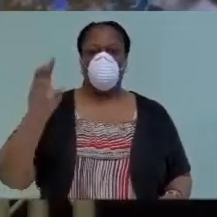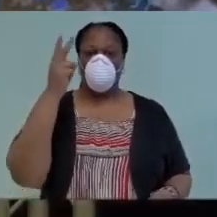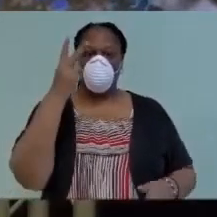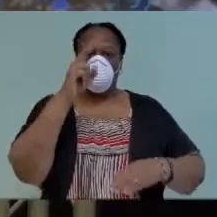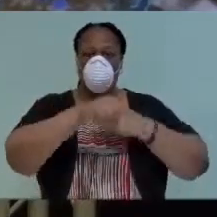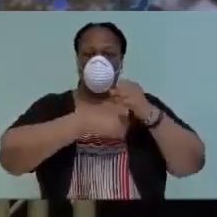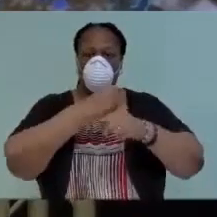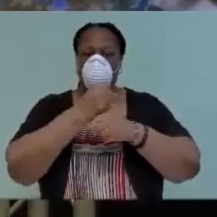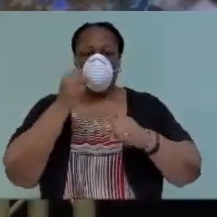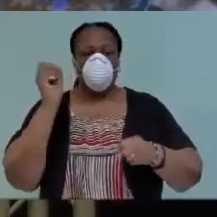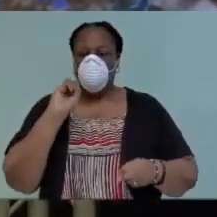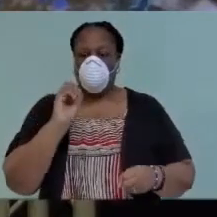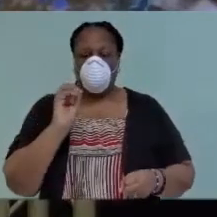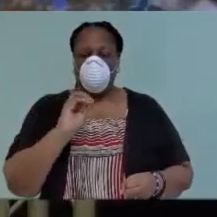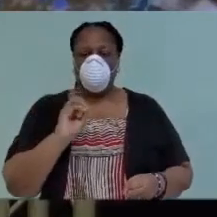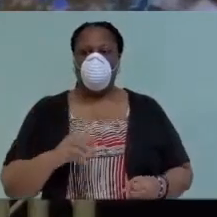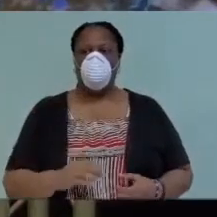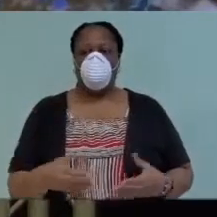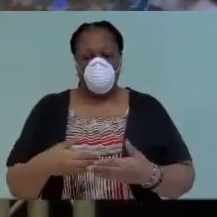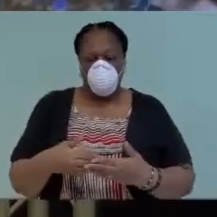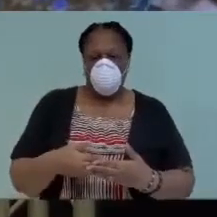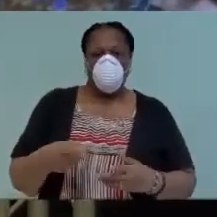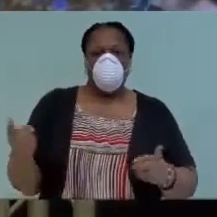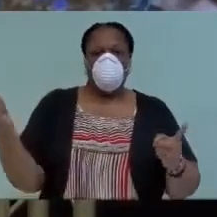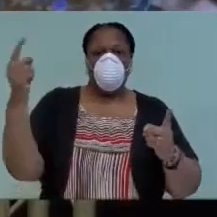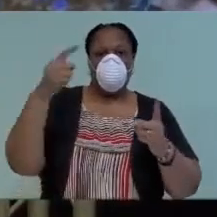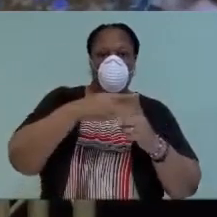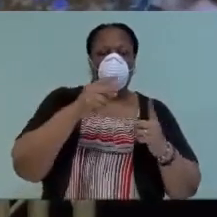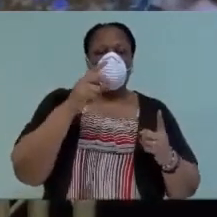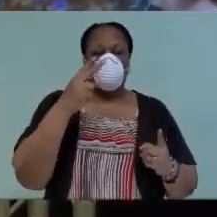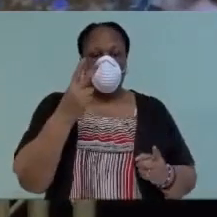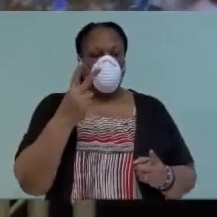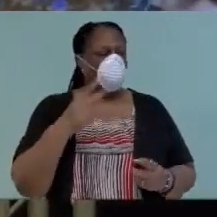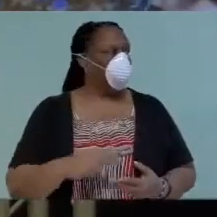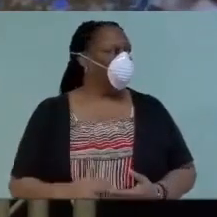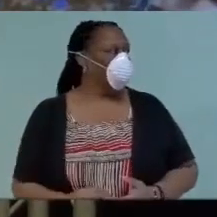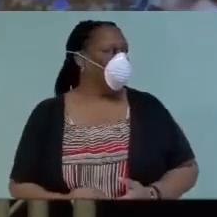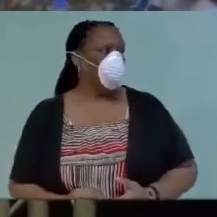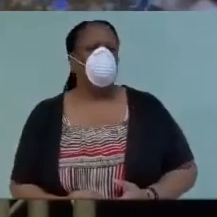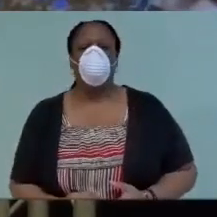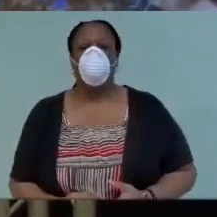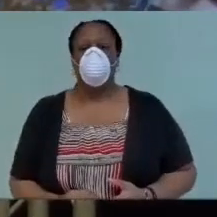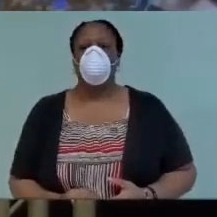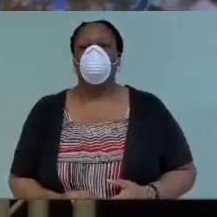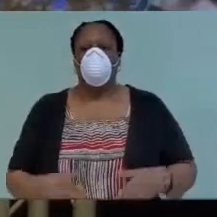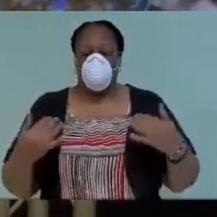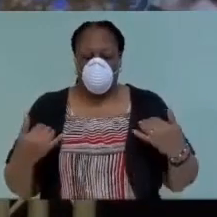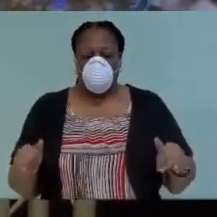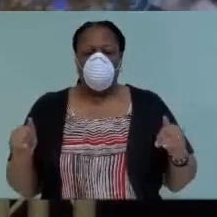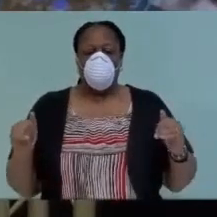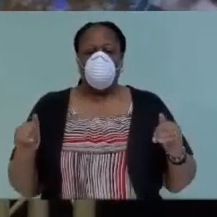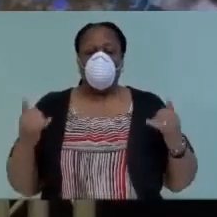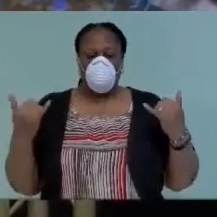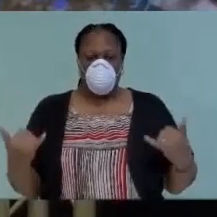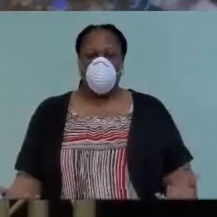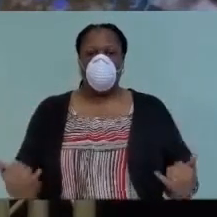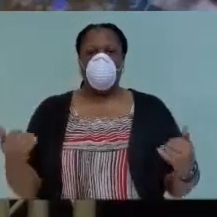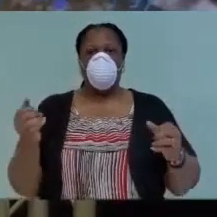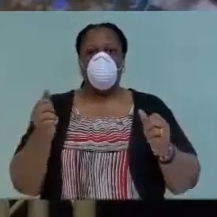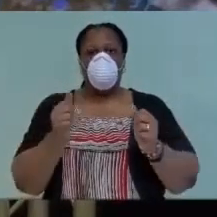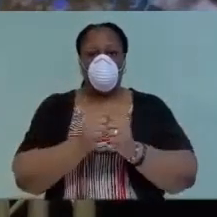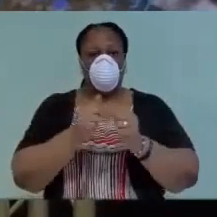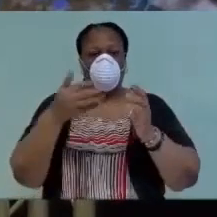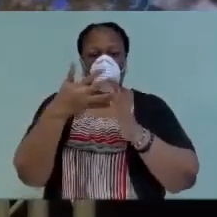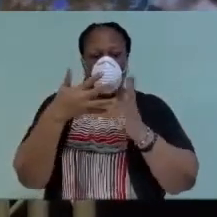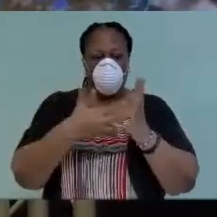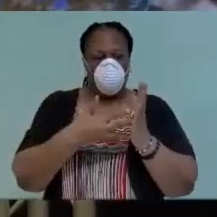first responders. Now, as it relates to testing, in the perfect world with an unlimited